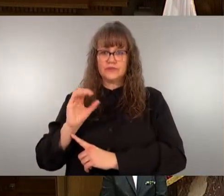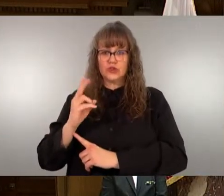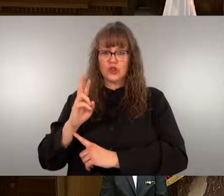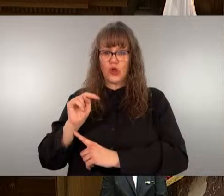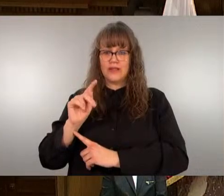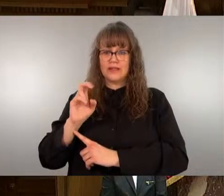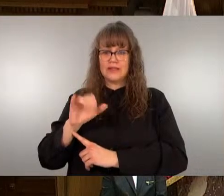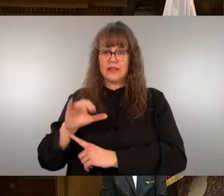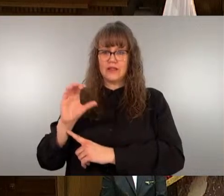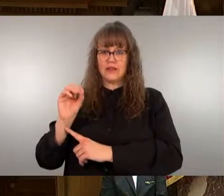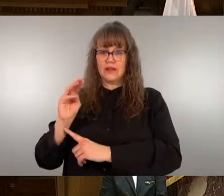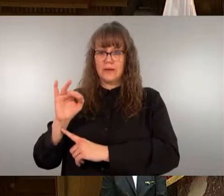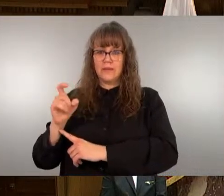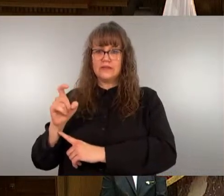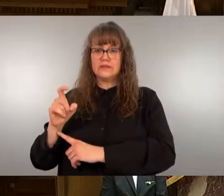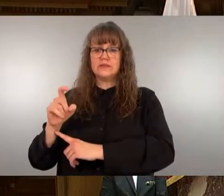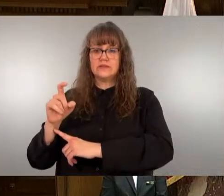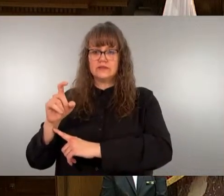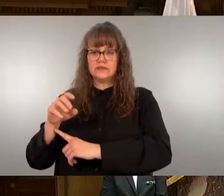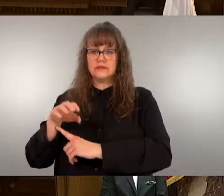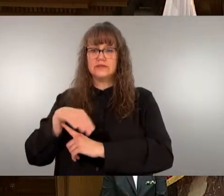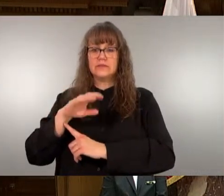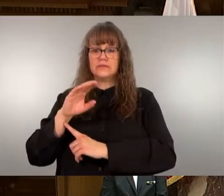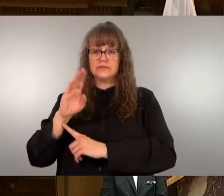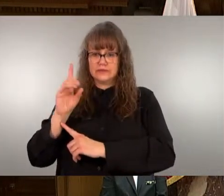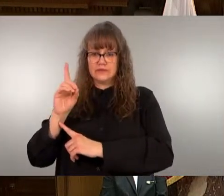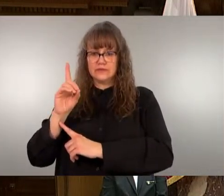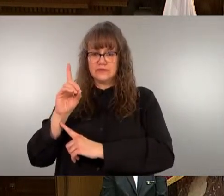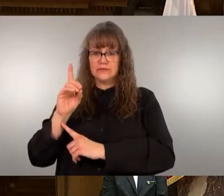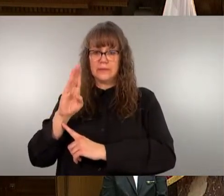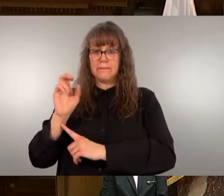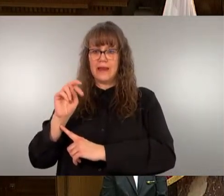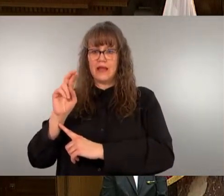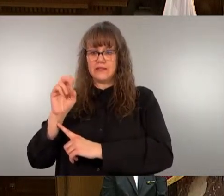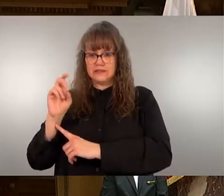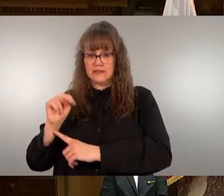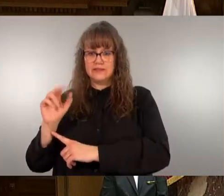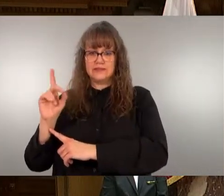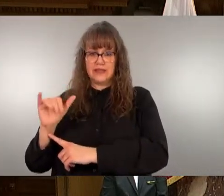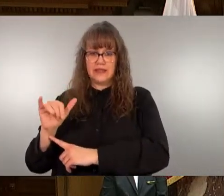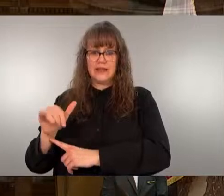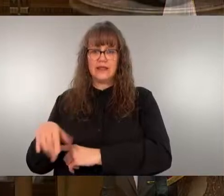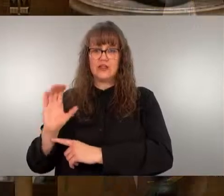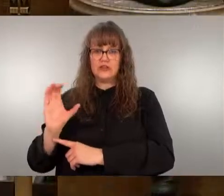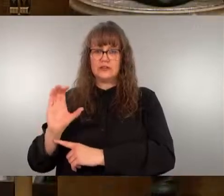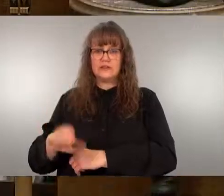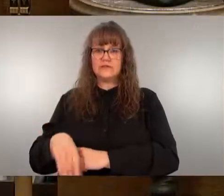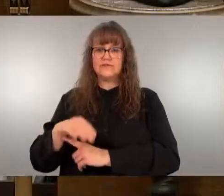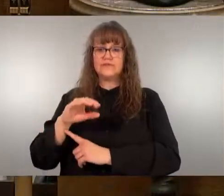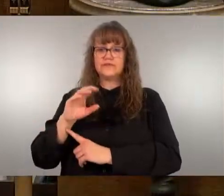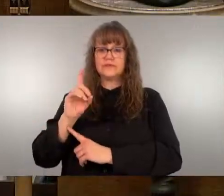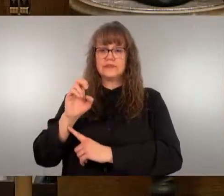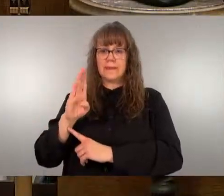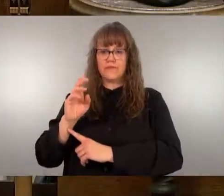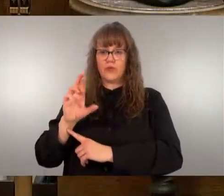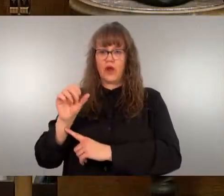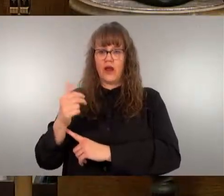Valley, Deborah Toporowski, BC NDP. Delta North, Ravi Kalon, BC